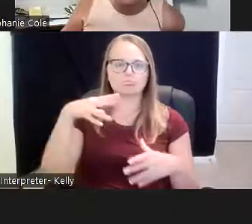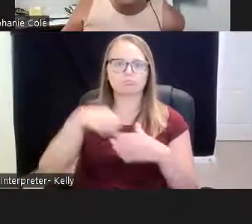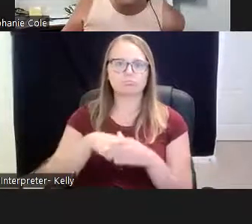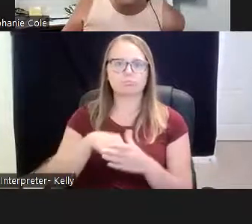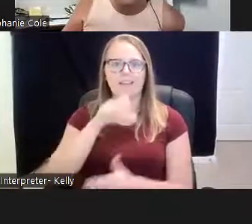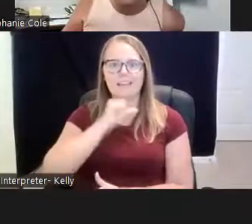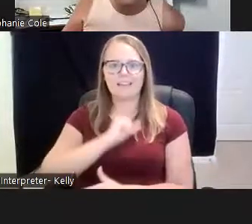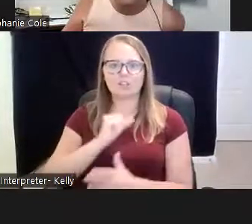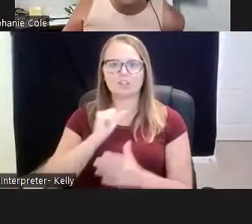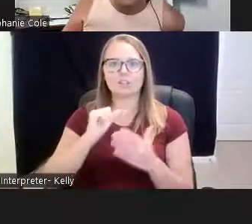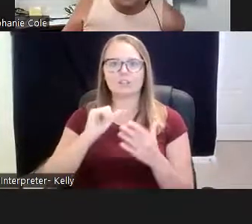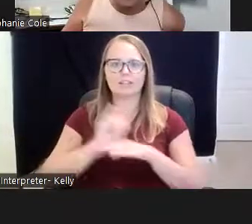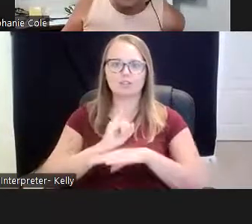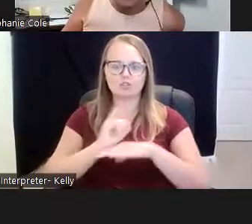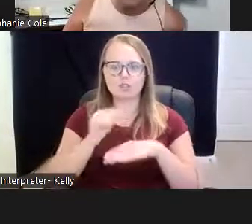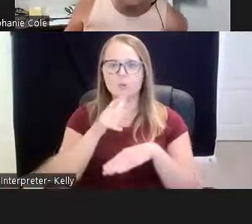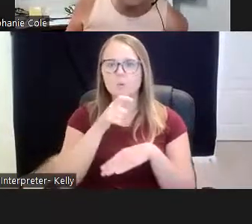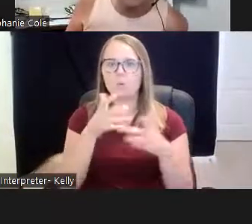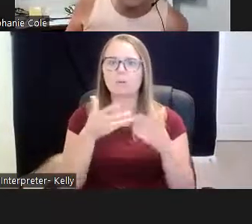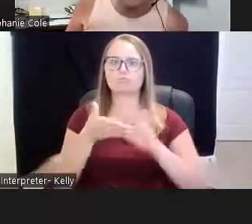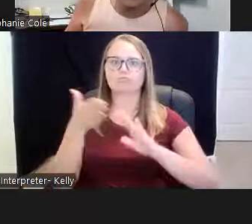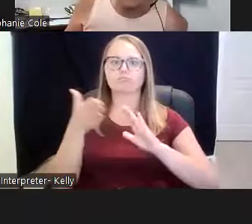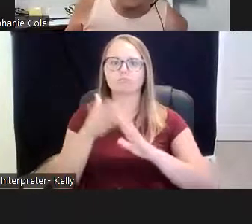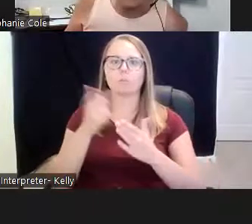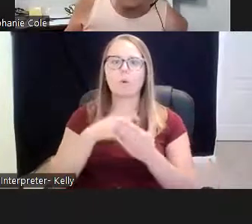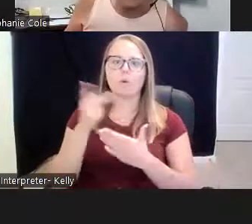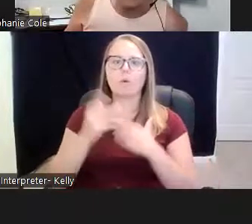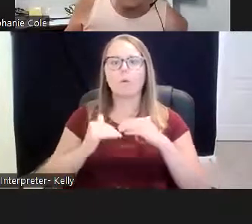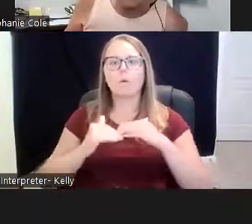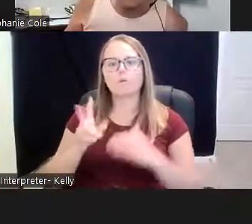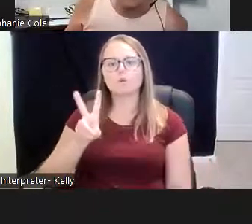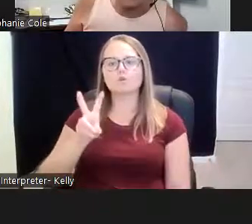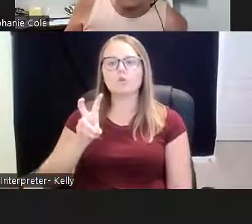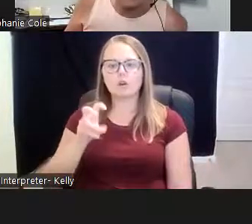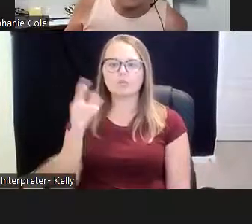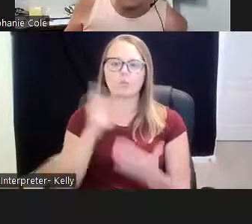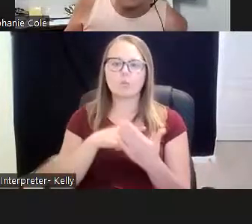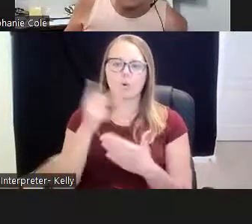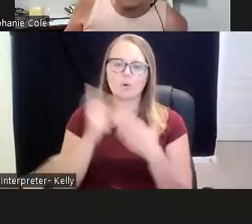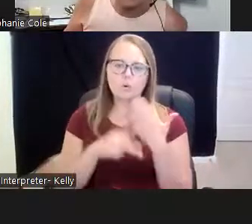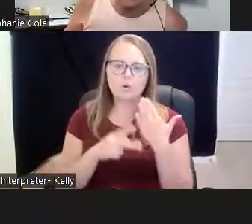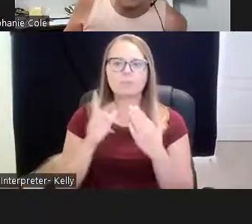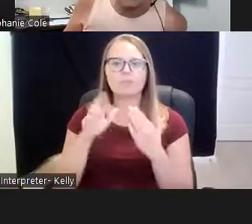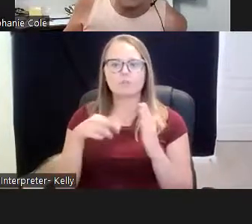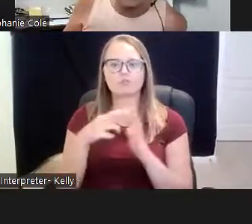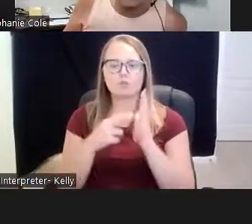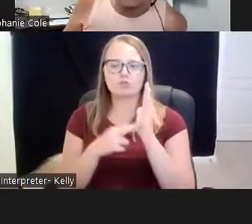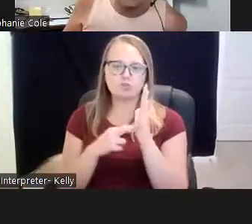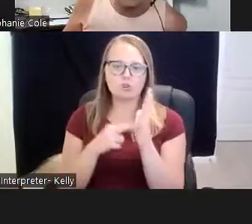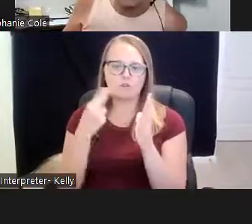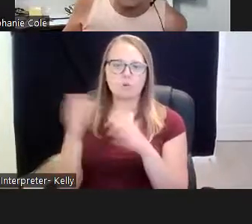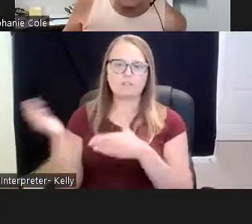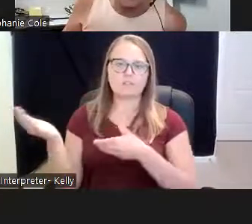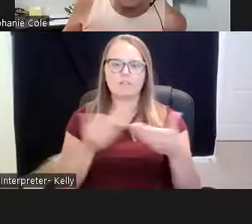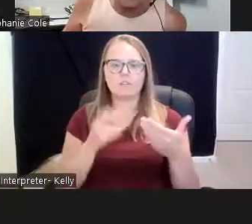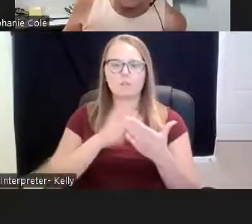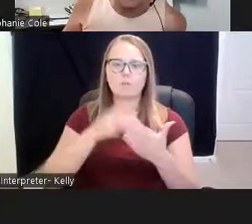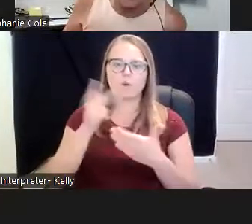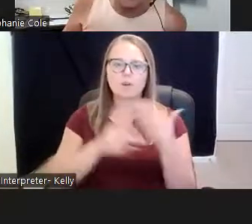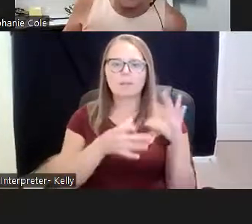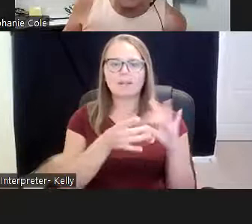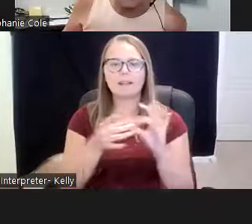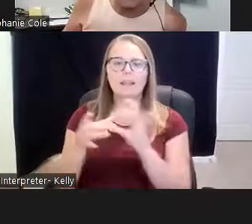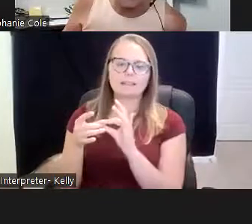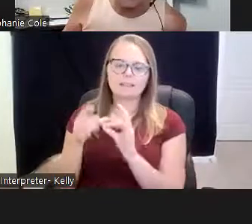want to run the program. And then we have over 200 programs that is registered as delivering the program, connecting